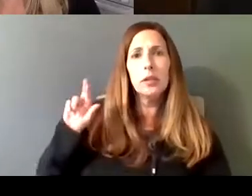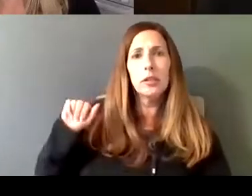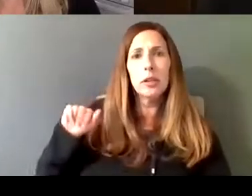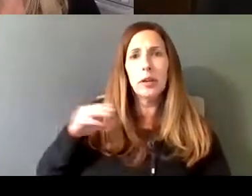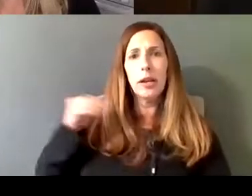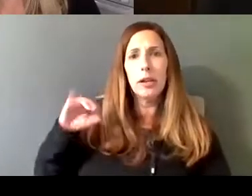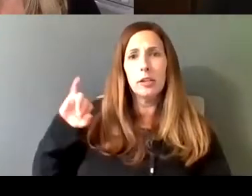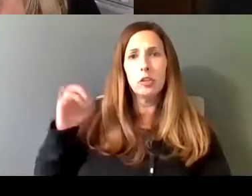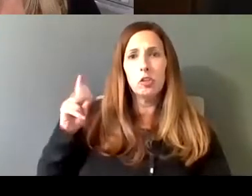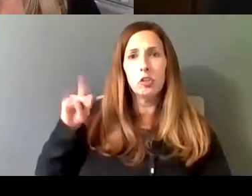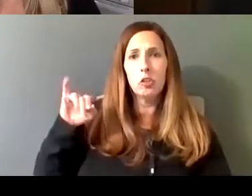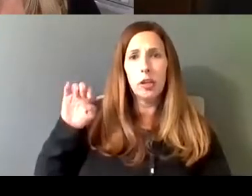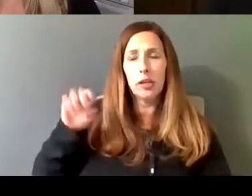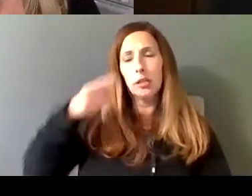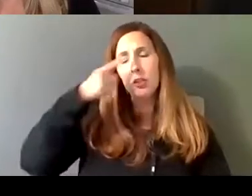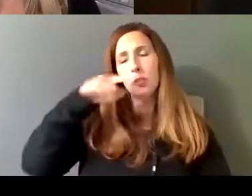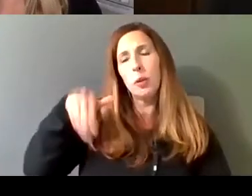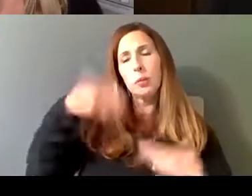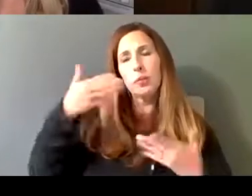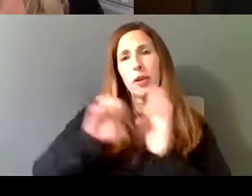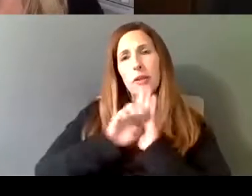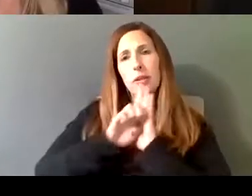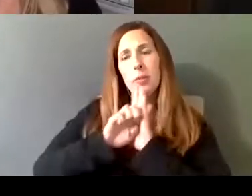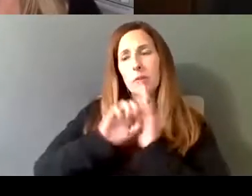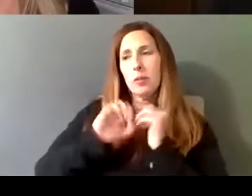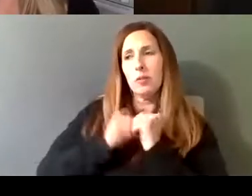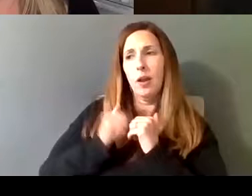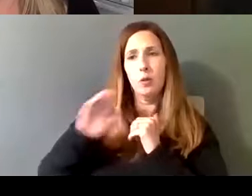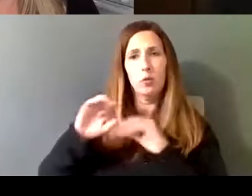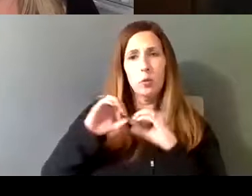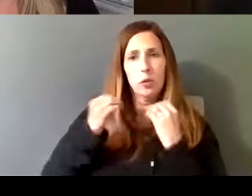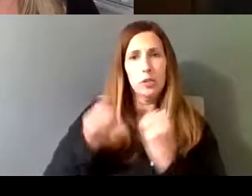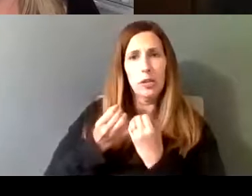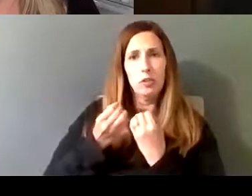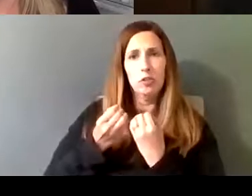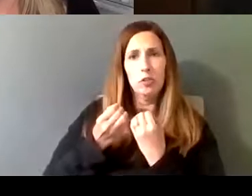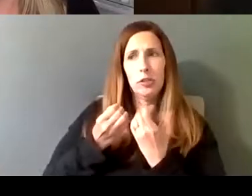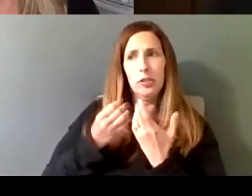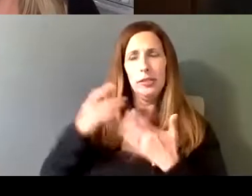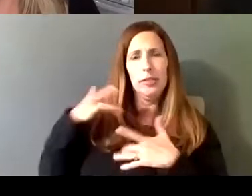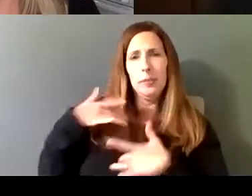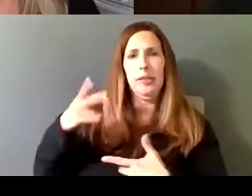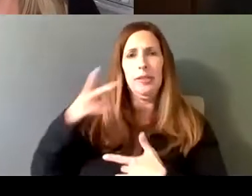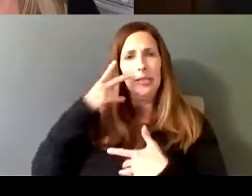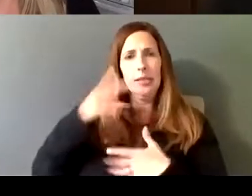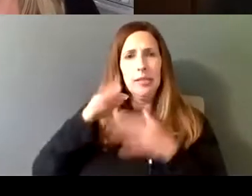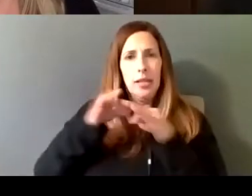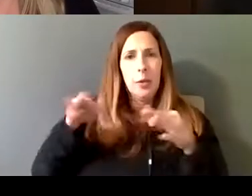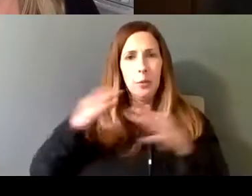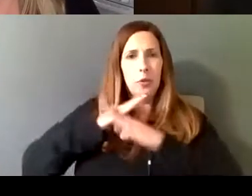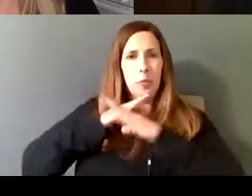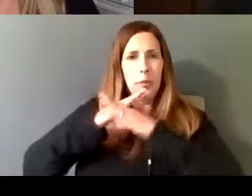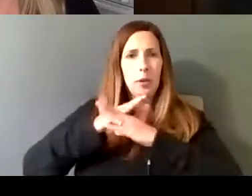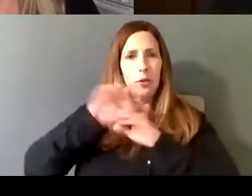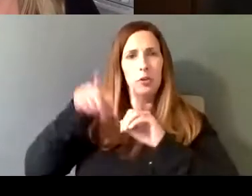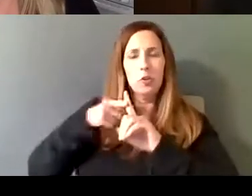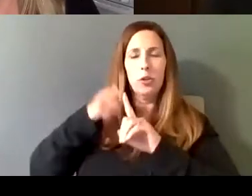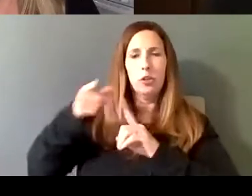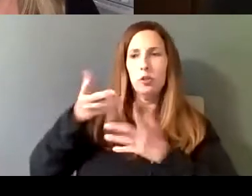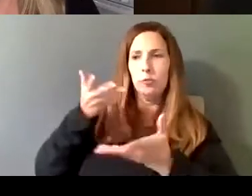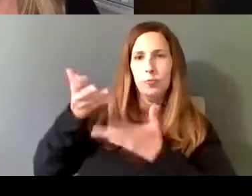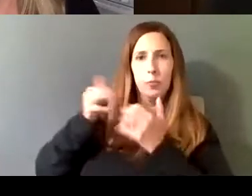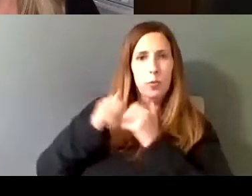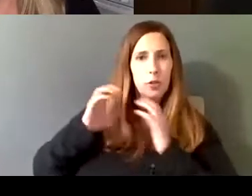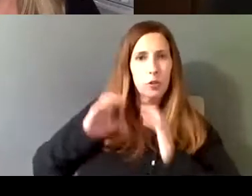please provide some examples of where your organization typically comes across language barriers when you interact with your consumers?